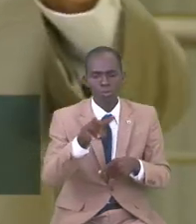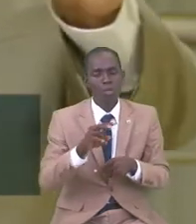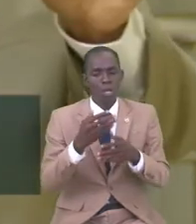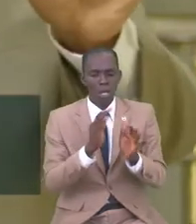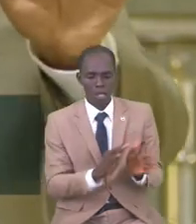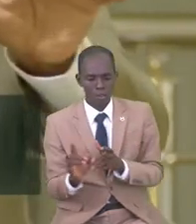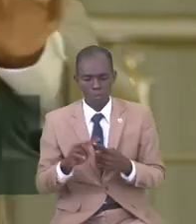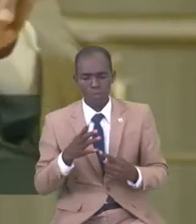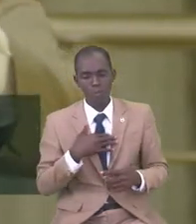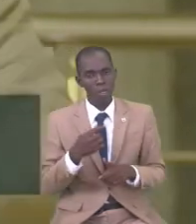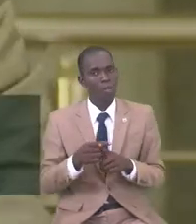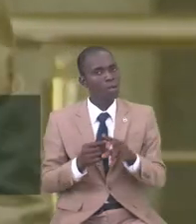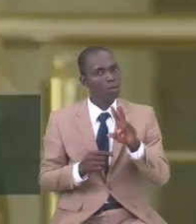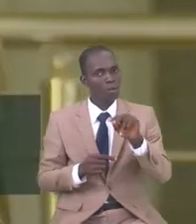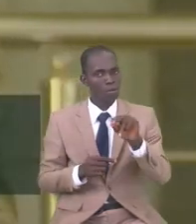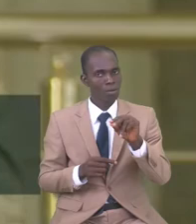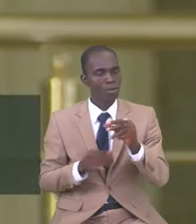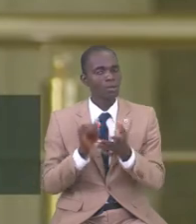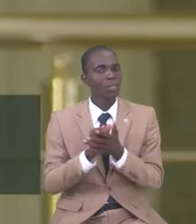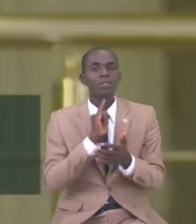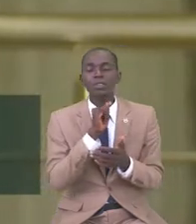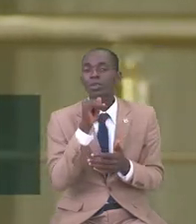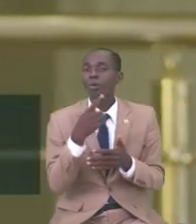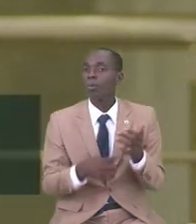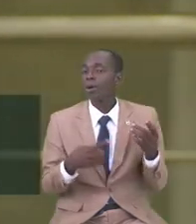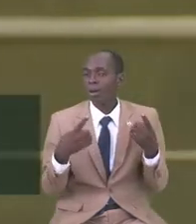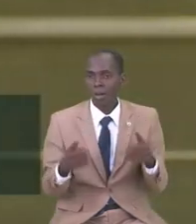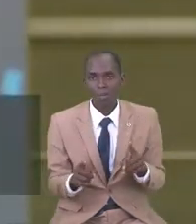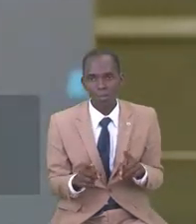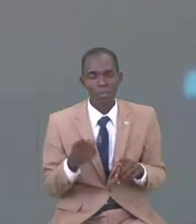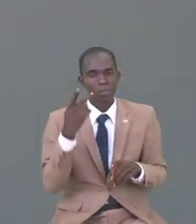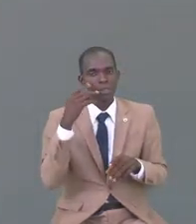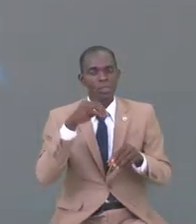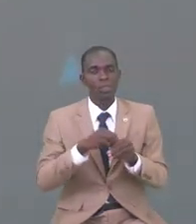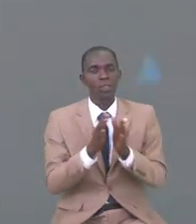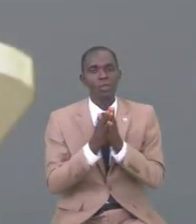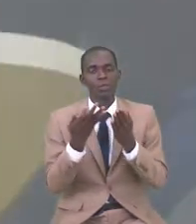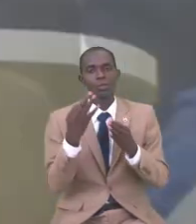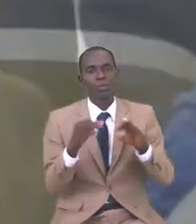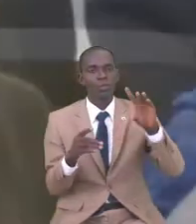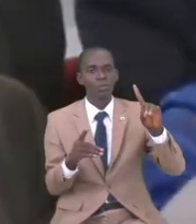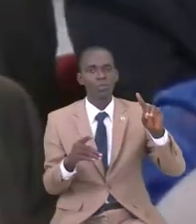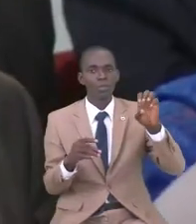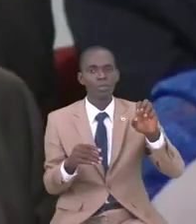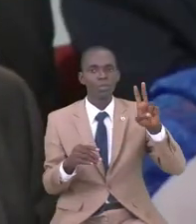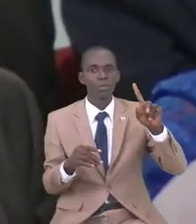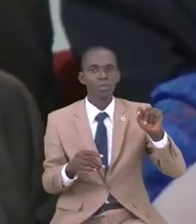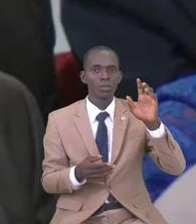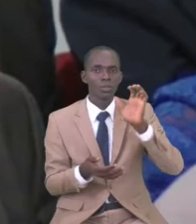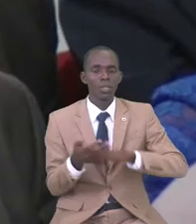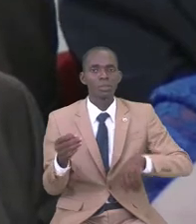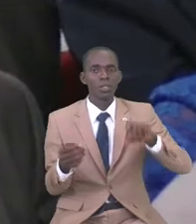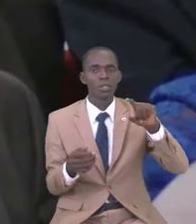word. That's not what happened. Look at Deuteronomy chapter 11. And I'm reading from